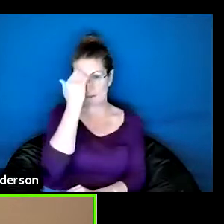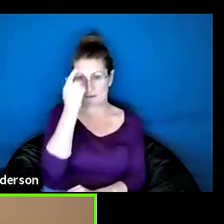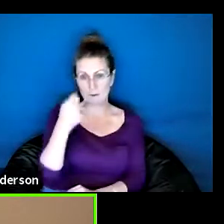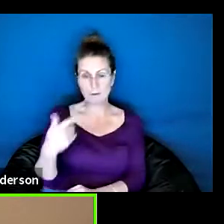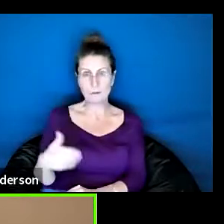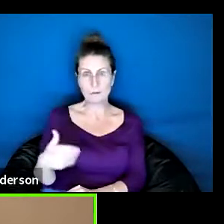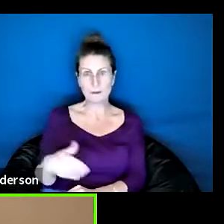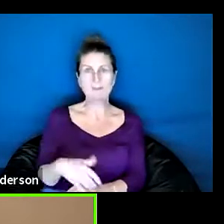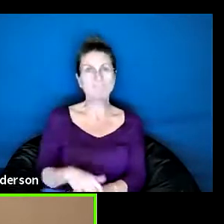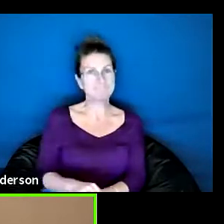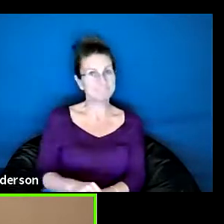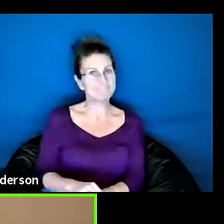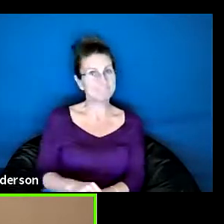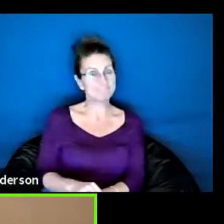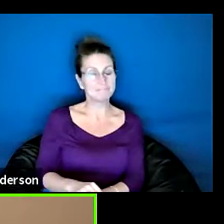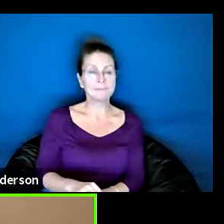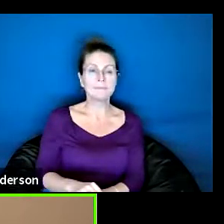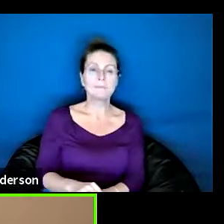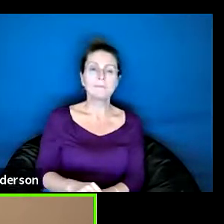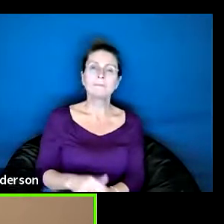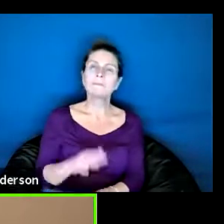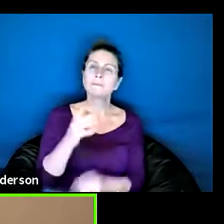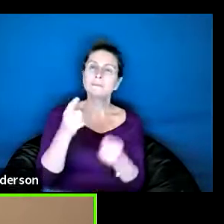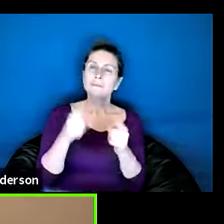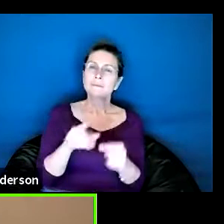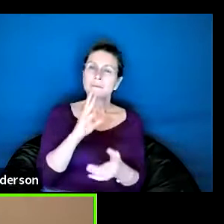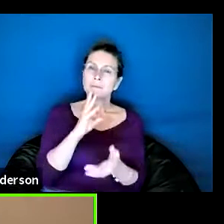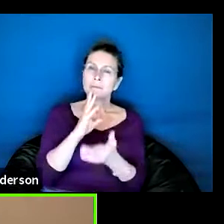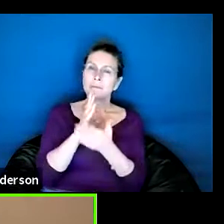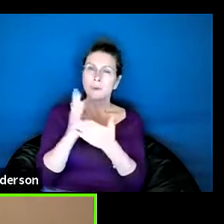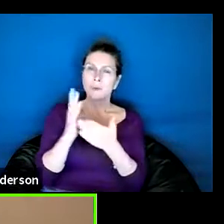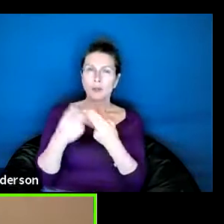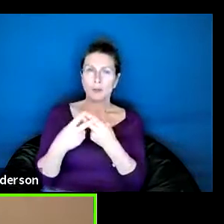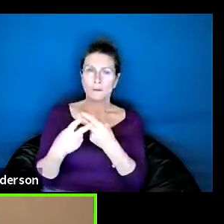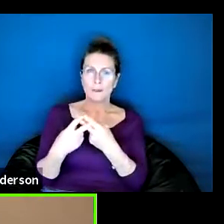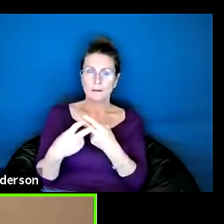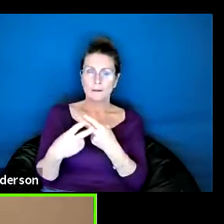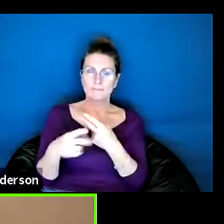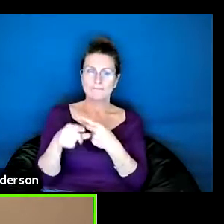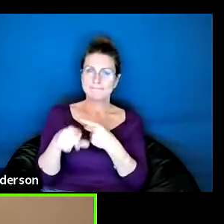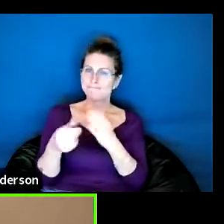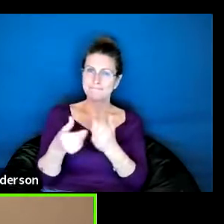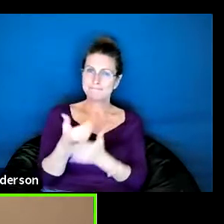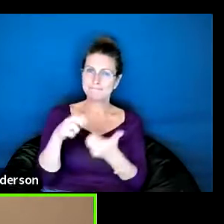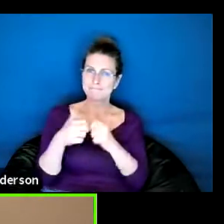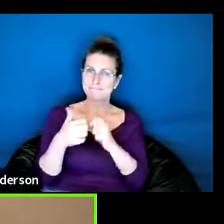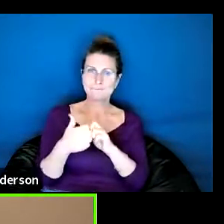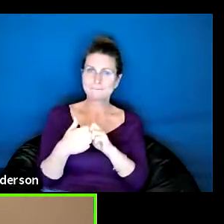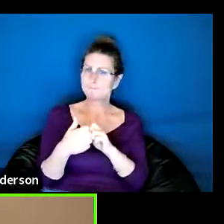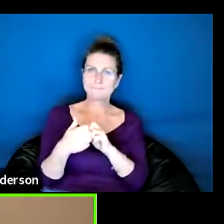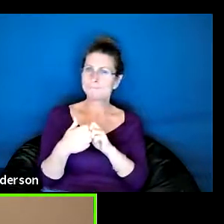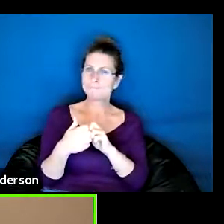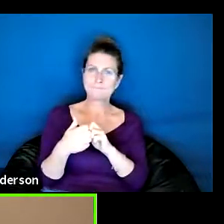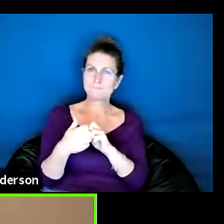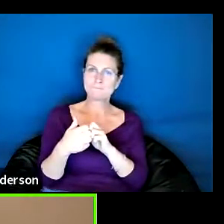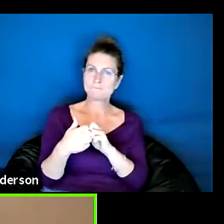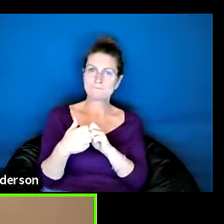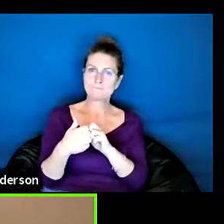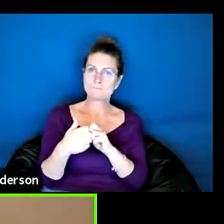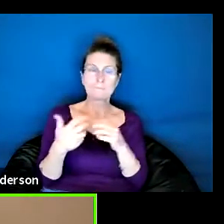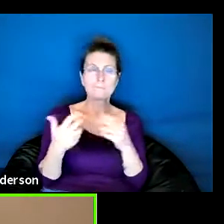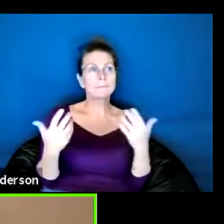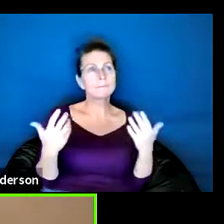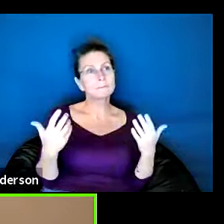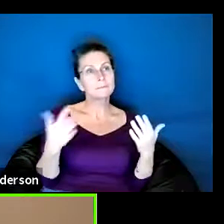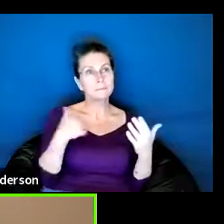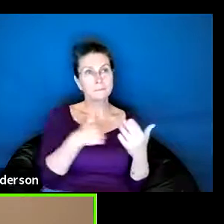This is all I want to say on the conservation question is this isn't a new problem. And it's a problem we haven't really wrestled to the